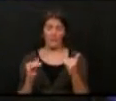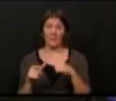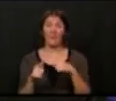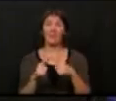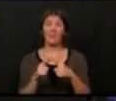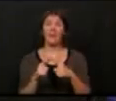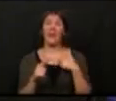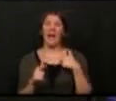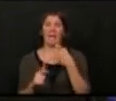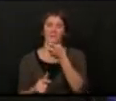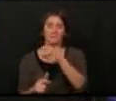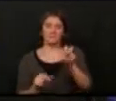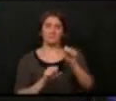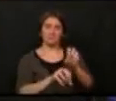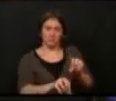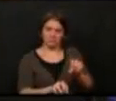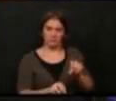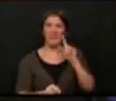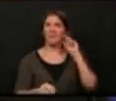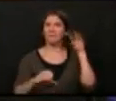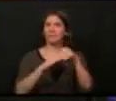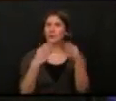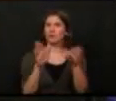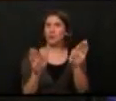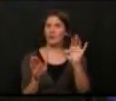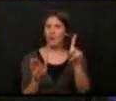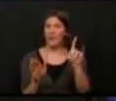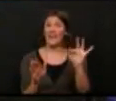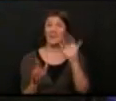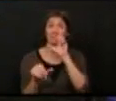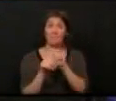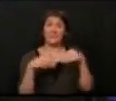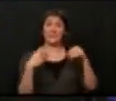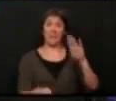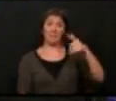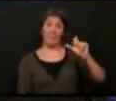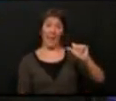general fund, along with the revenue from bag sales.